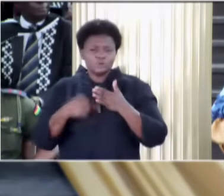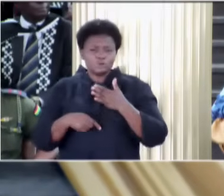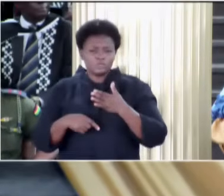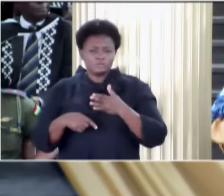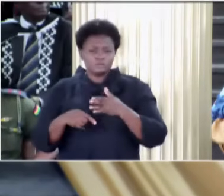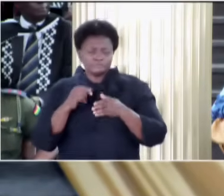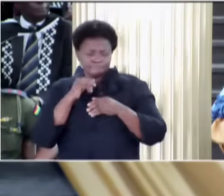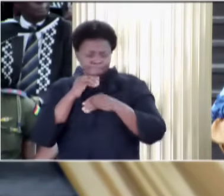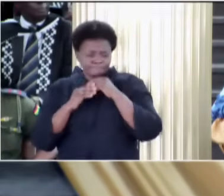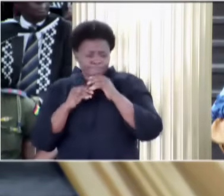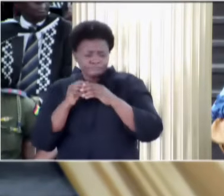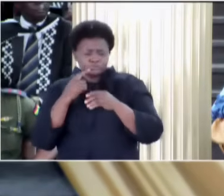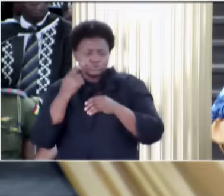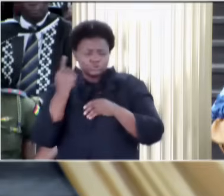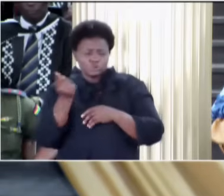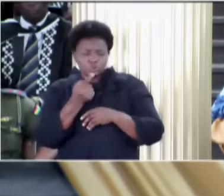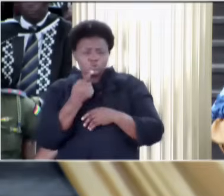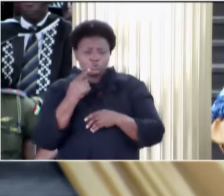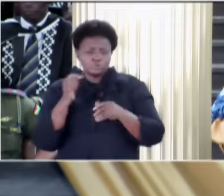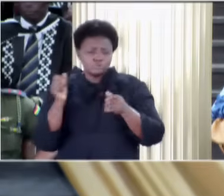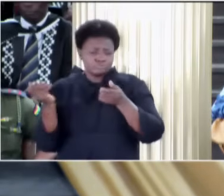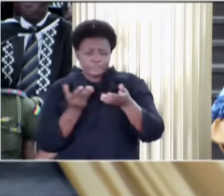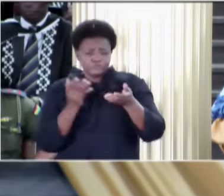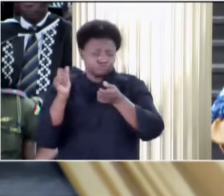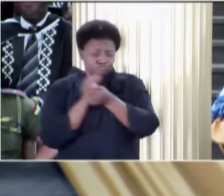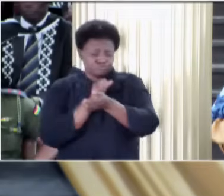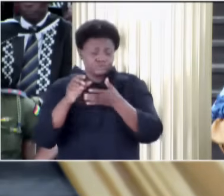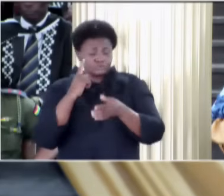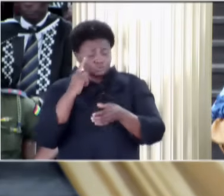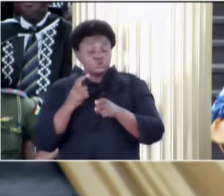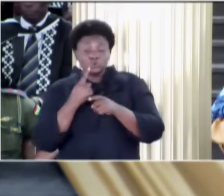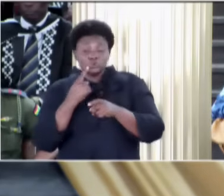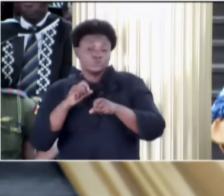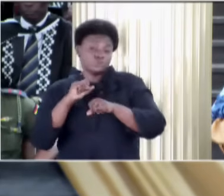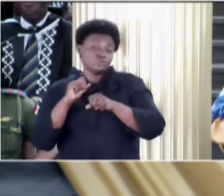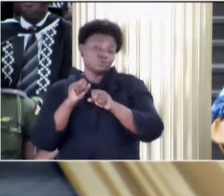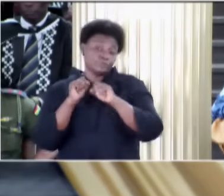want to bring detriment to your society.